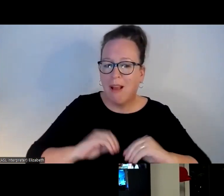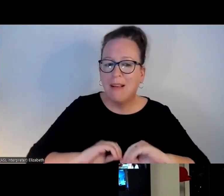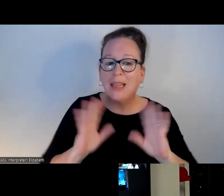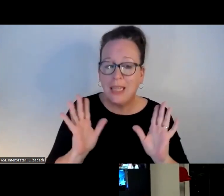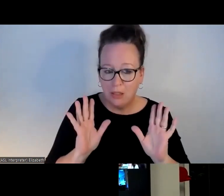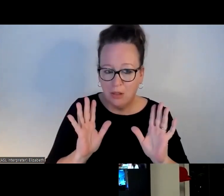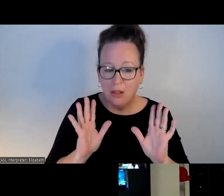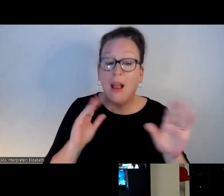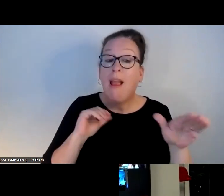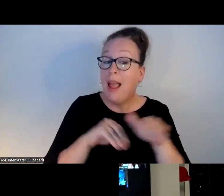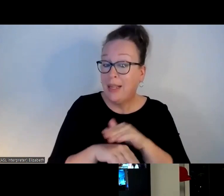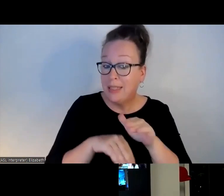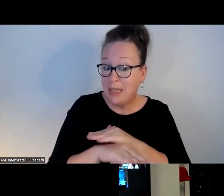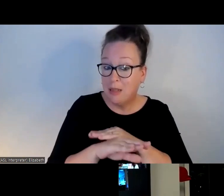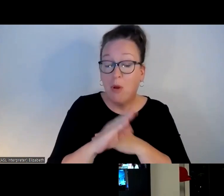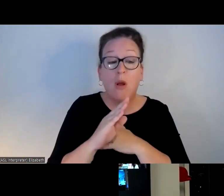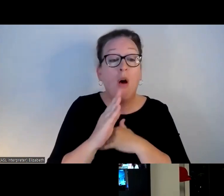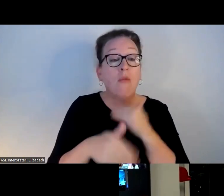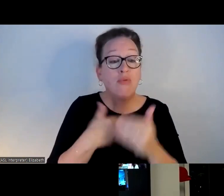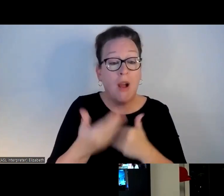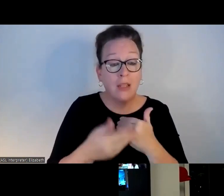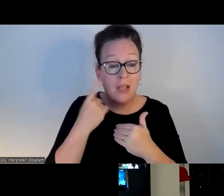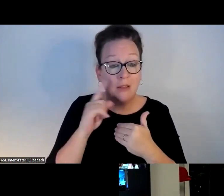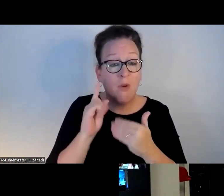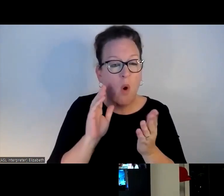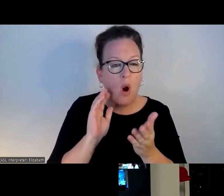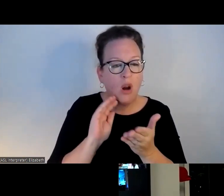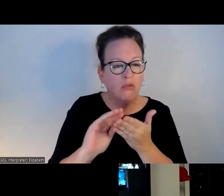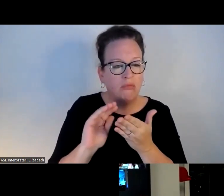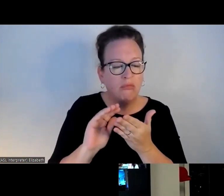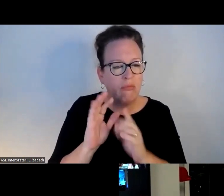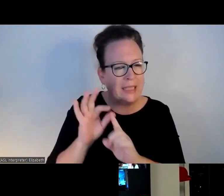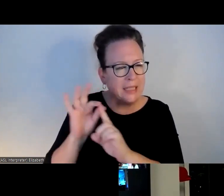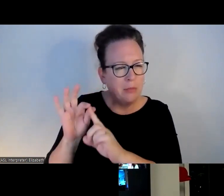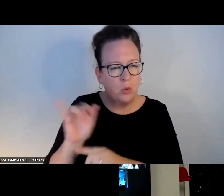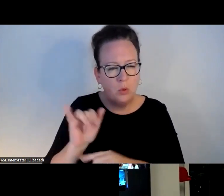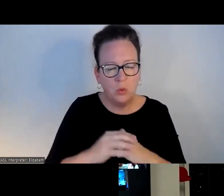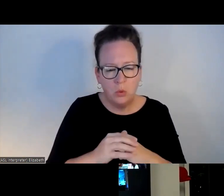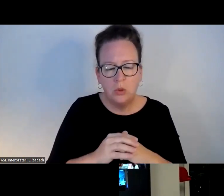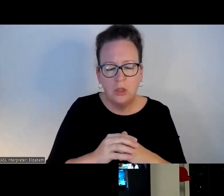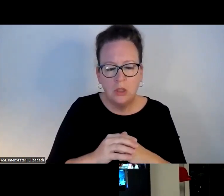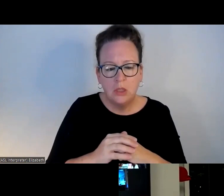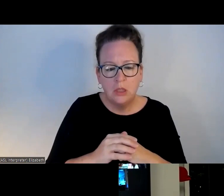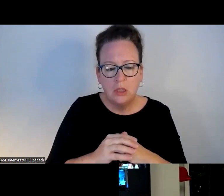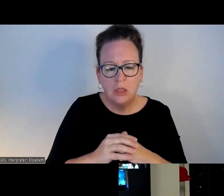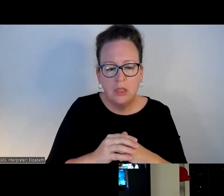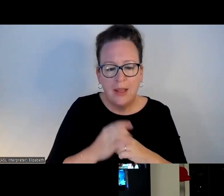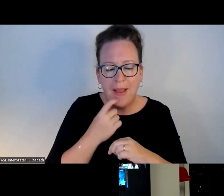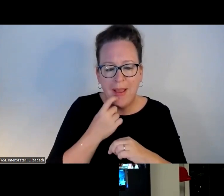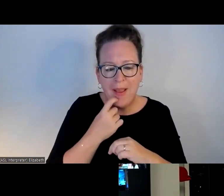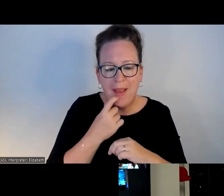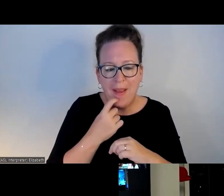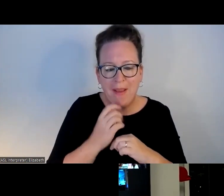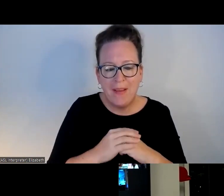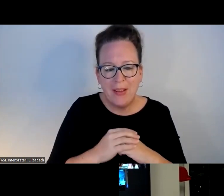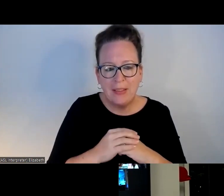for exceptions? I know that there is a perspective that within the law that there